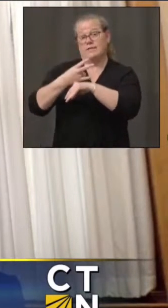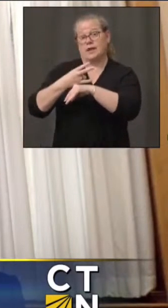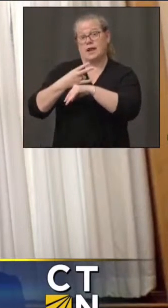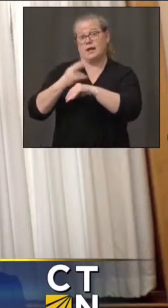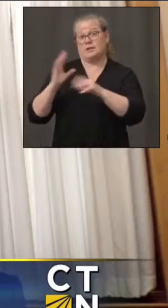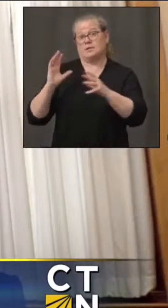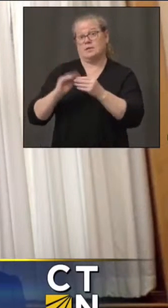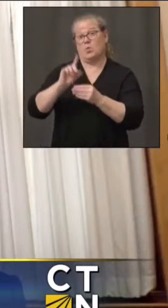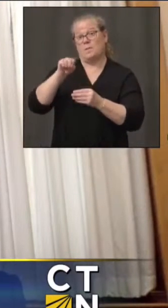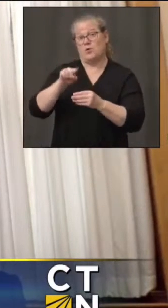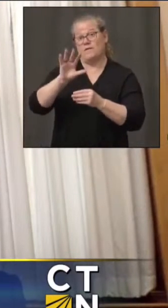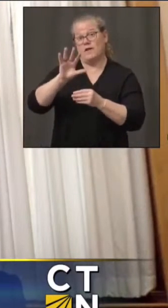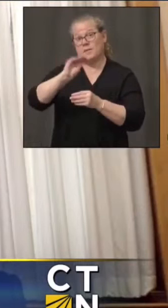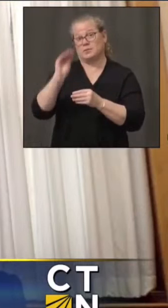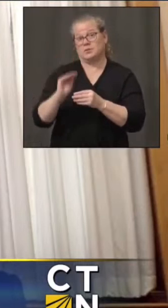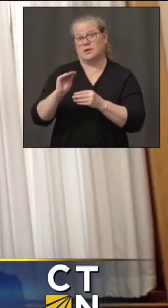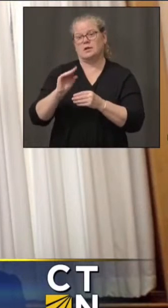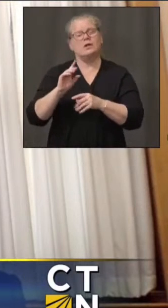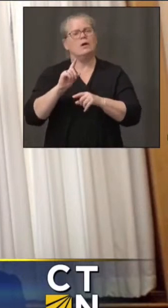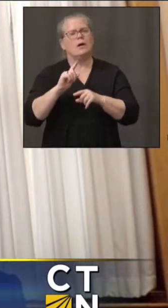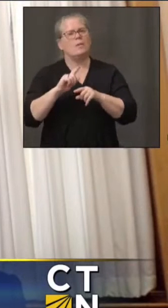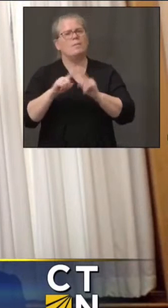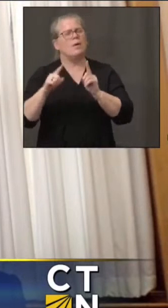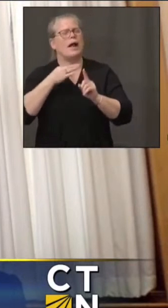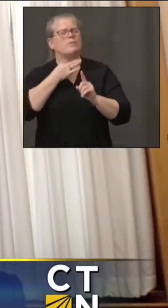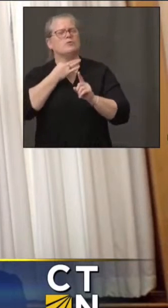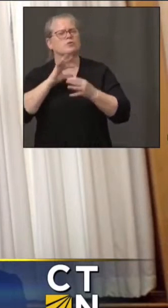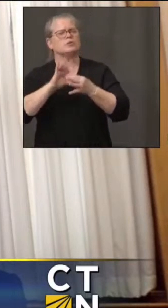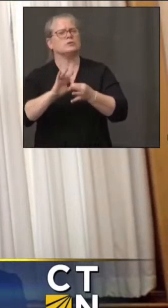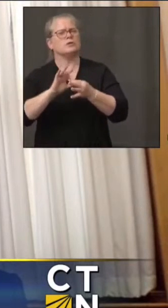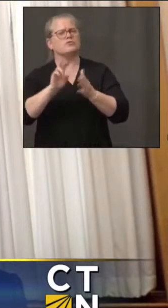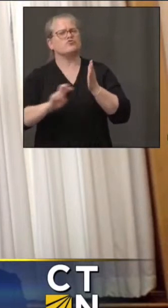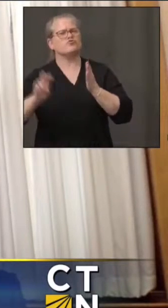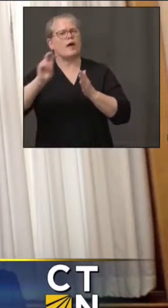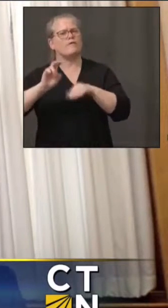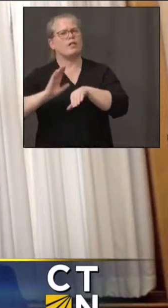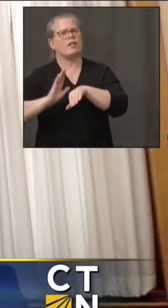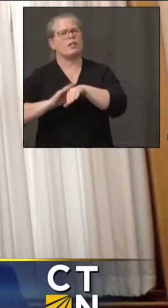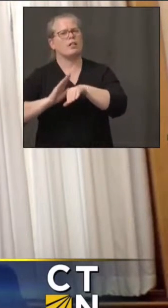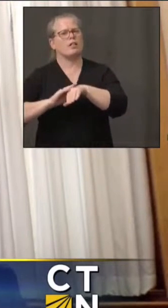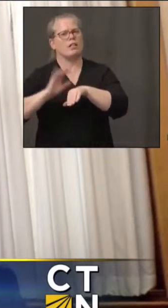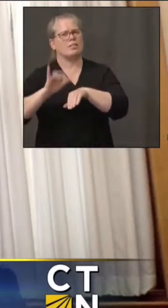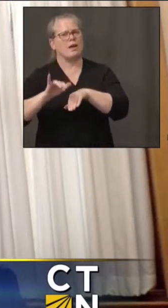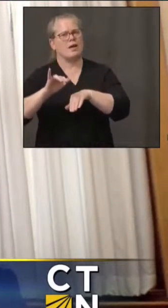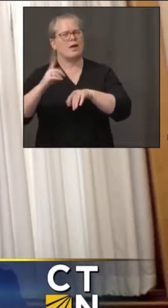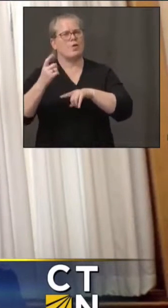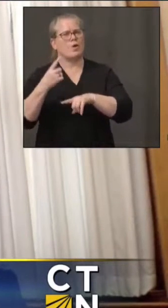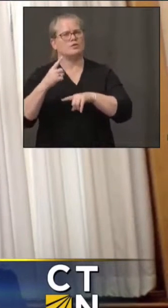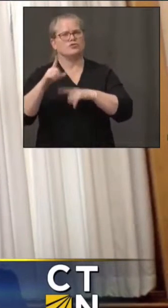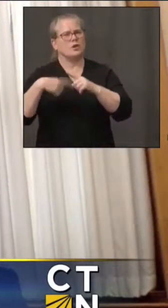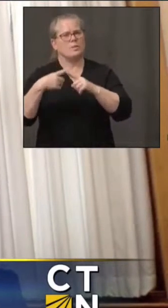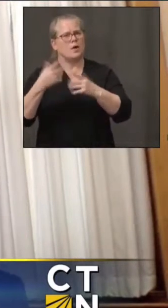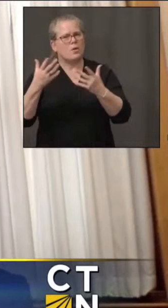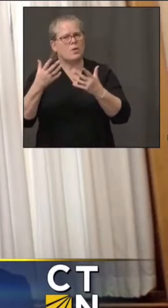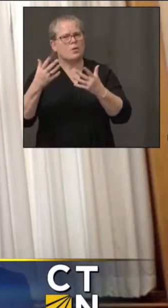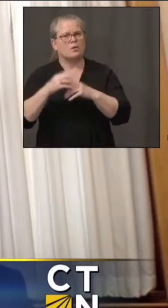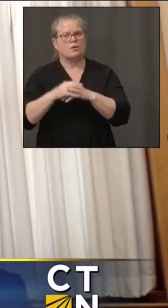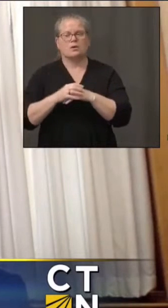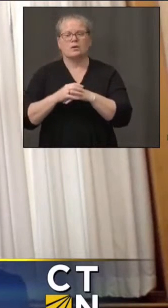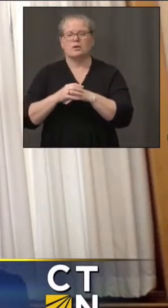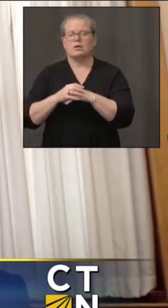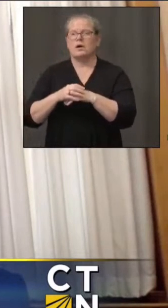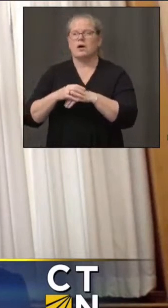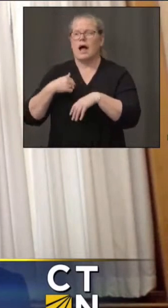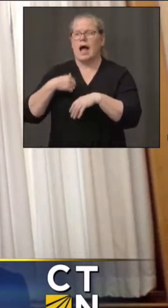of the travel advisory, that's what I was wondering. There was a question earlier. Yeah, it's somewhere between 8 and